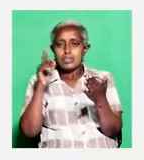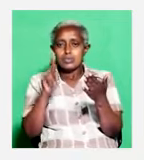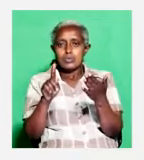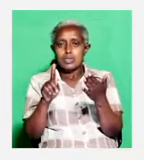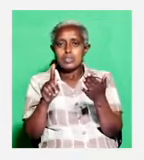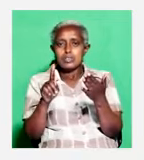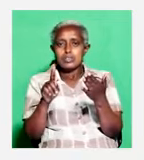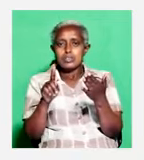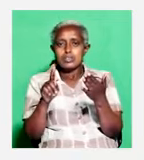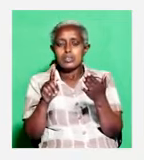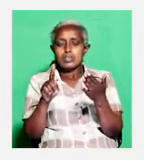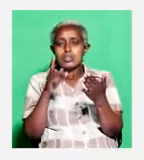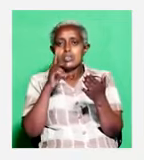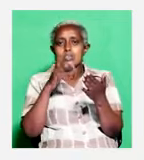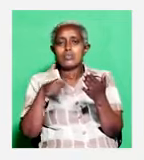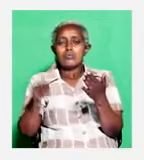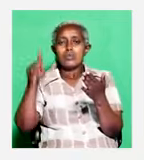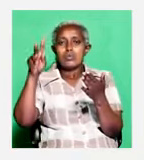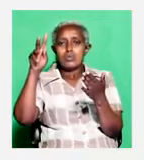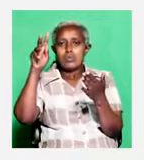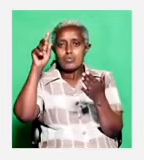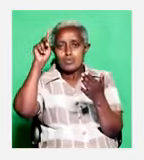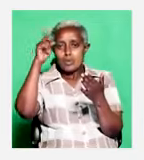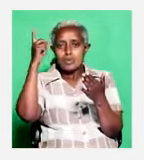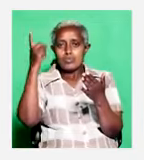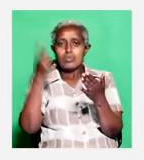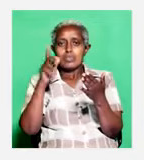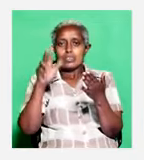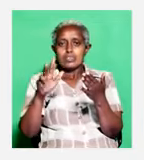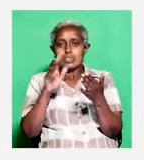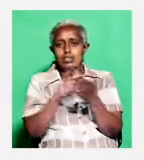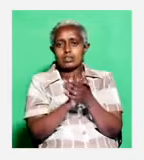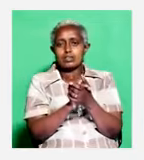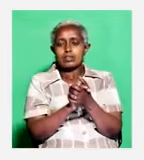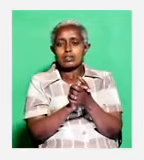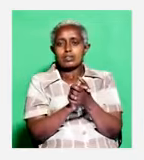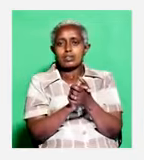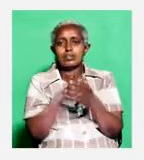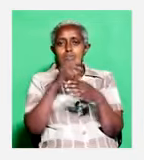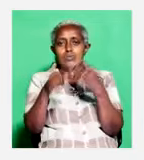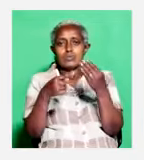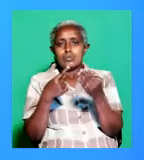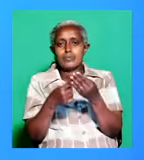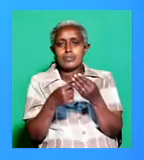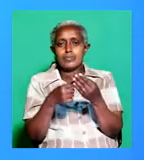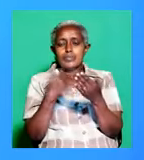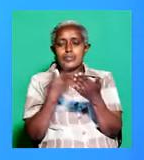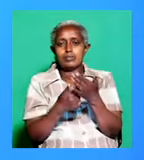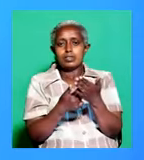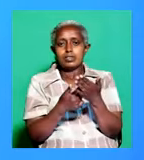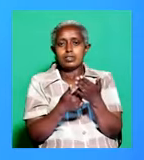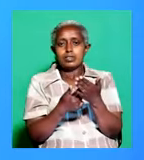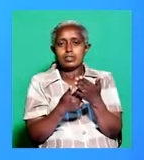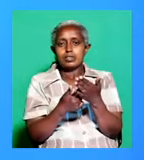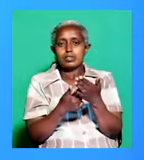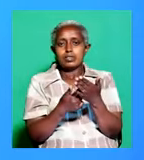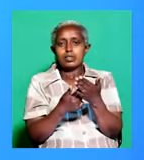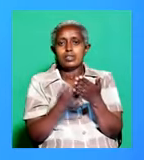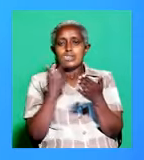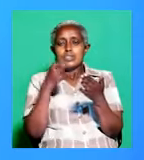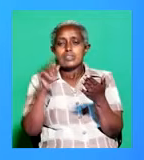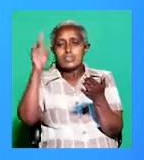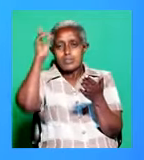1, the power of 1 over 3. So from this,